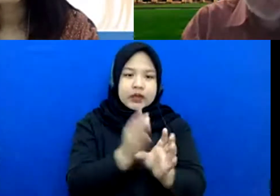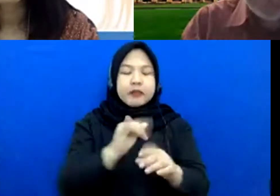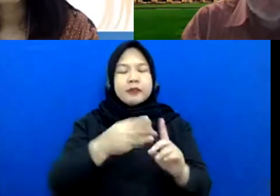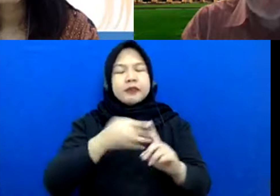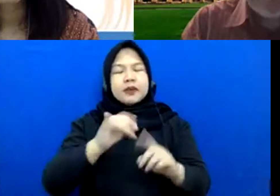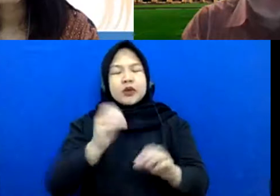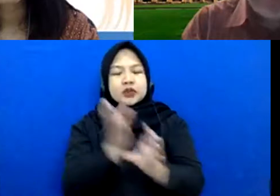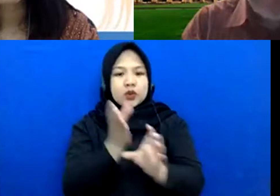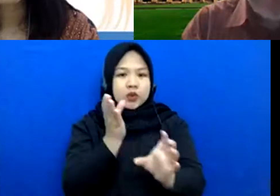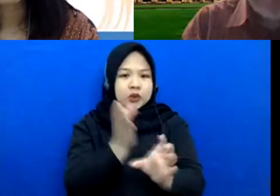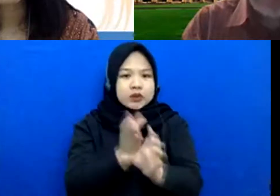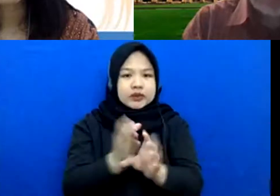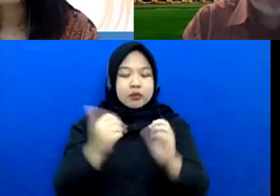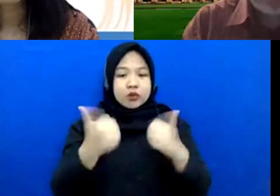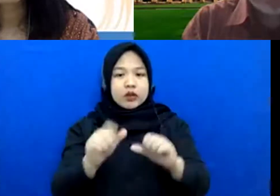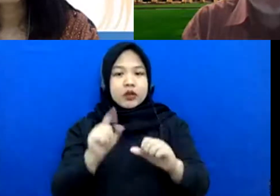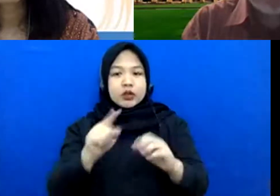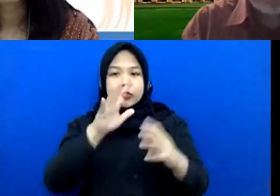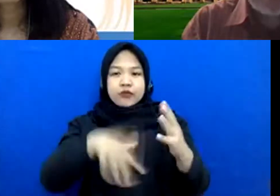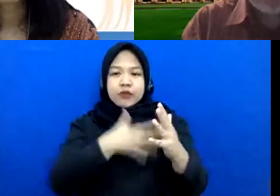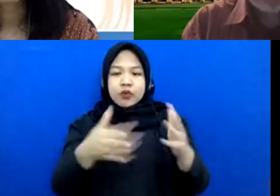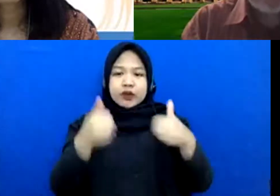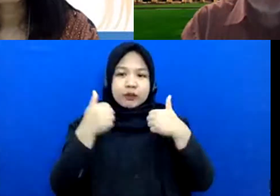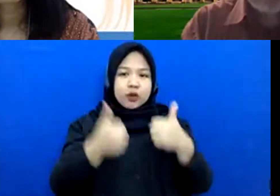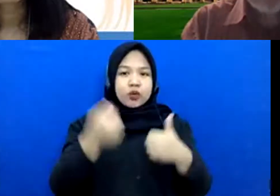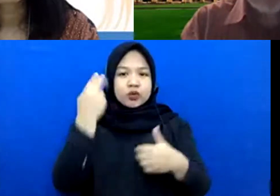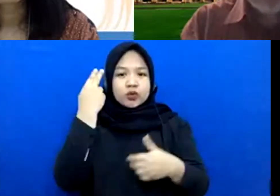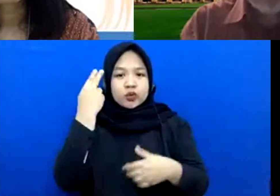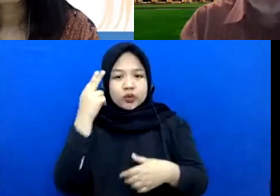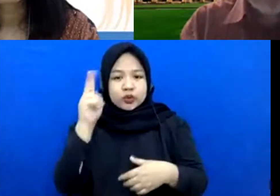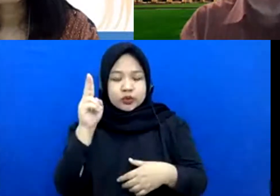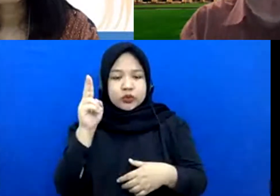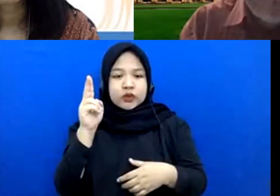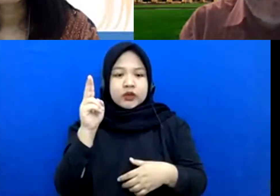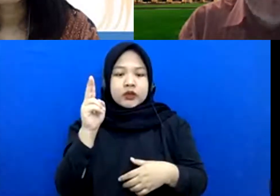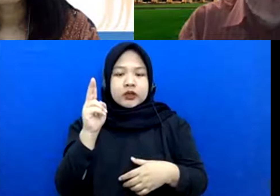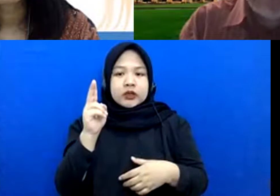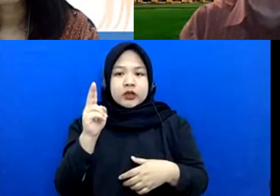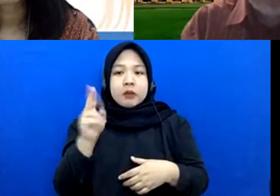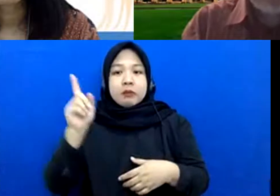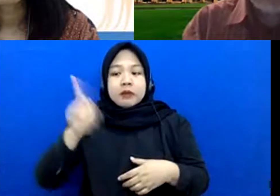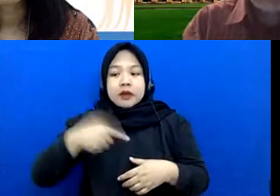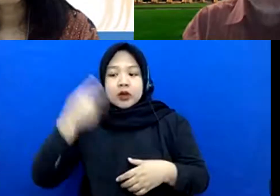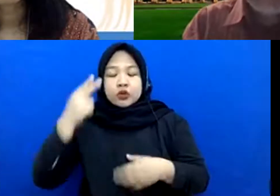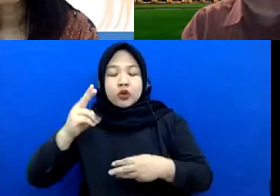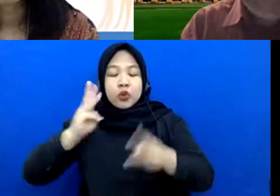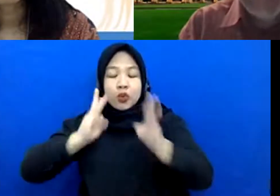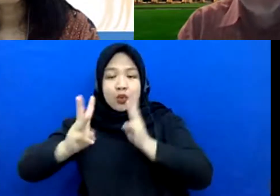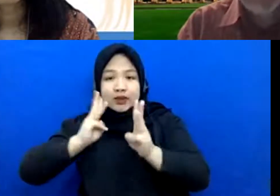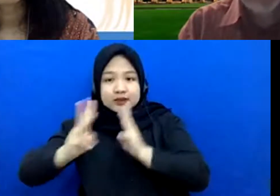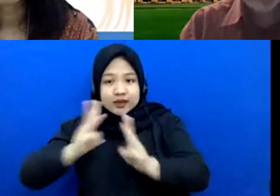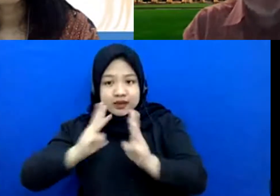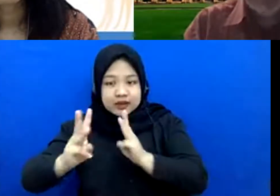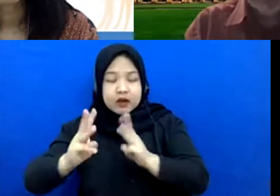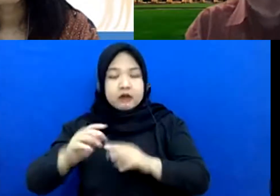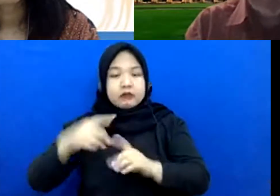really nice framework upon which to undertake your interviews and then to hopefully